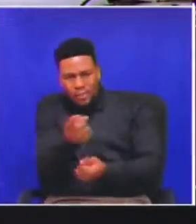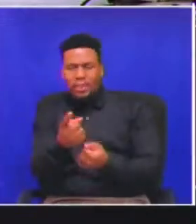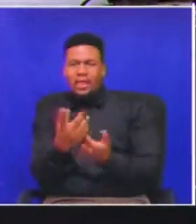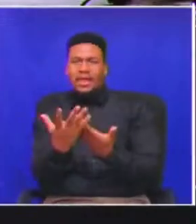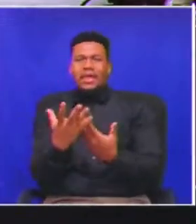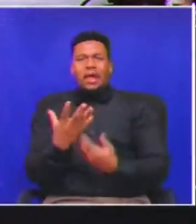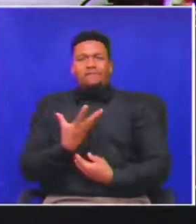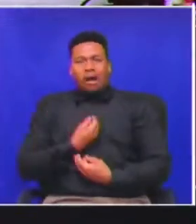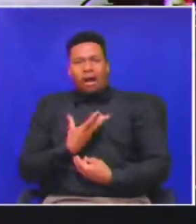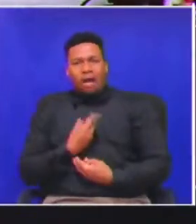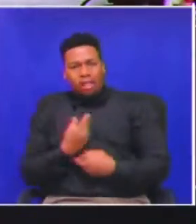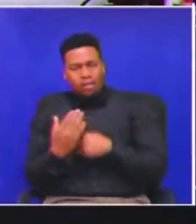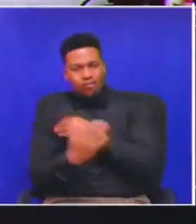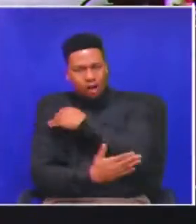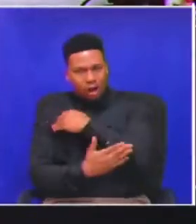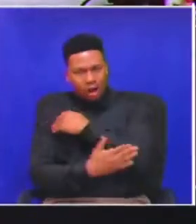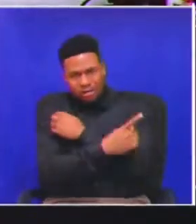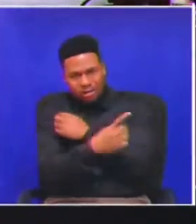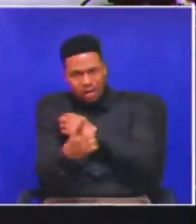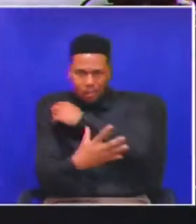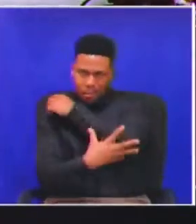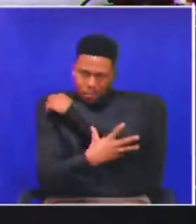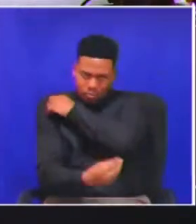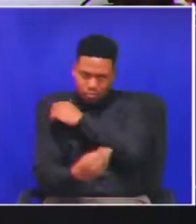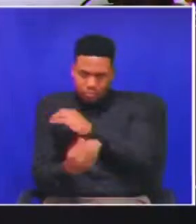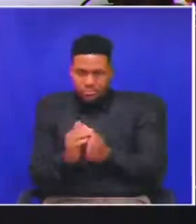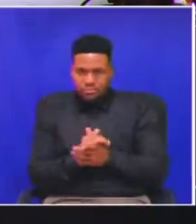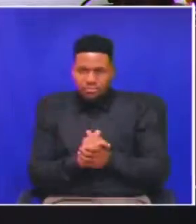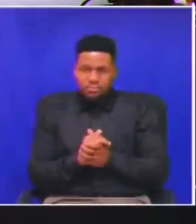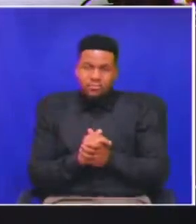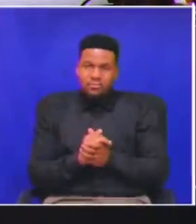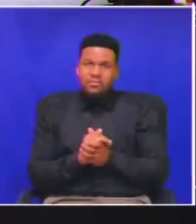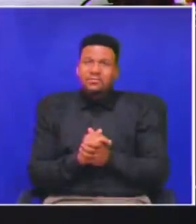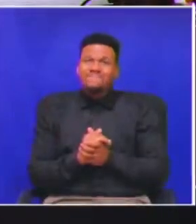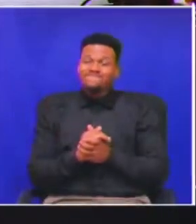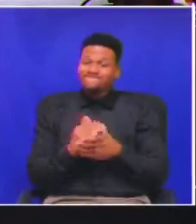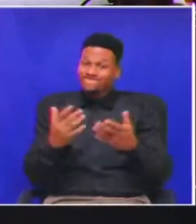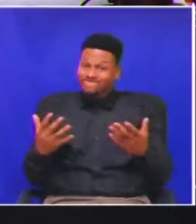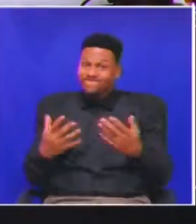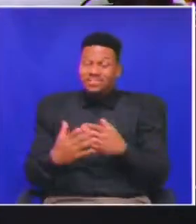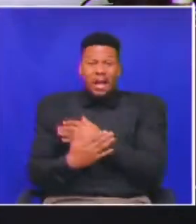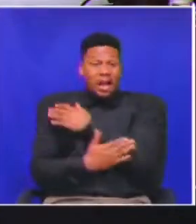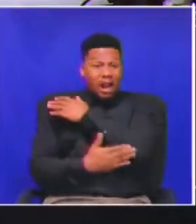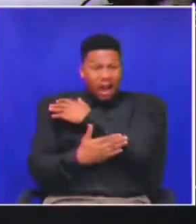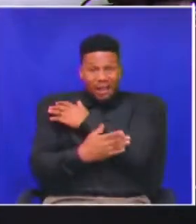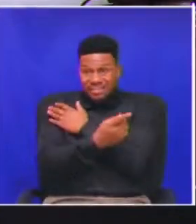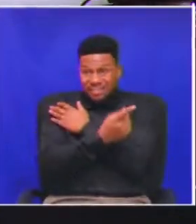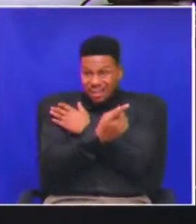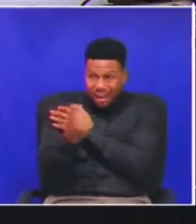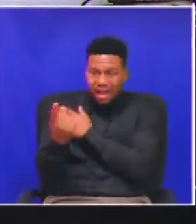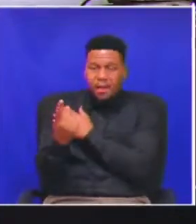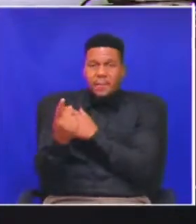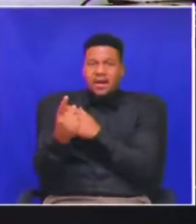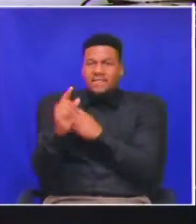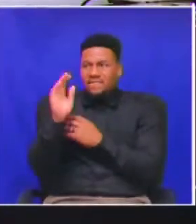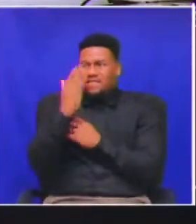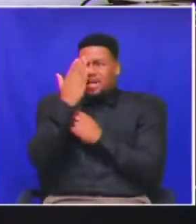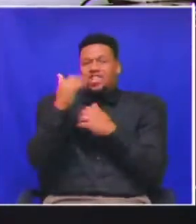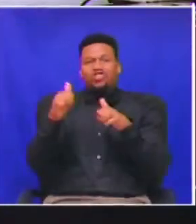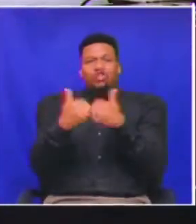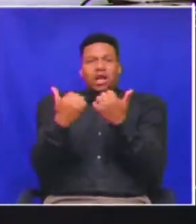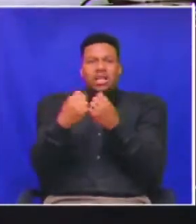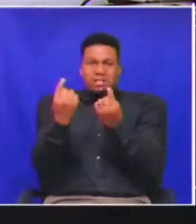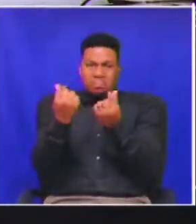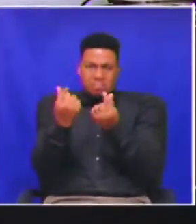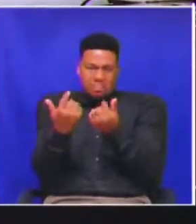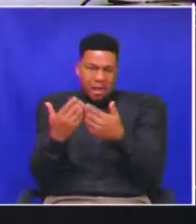is sustainable, but there are countries that are also facing liquidity challenges. Now, related